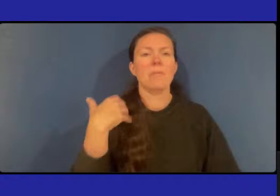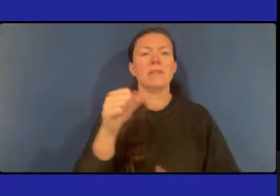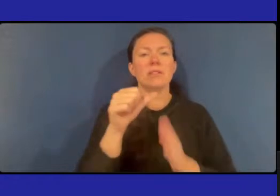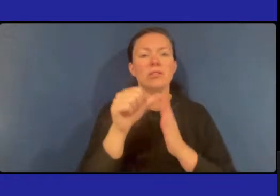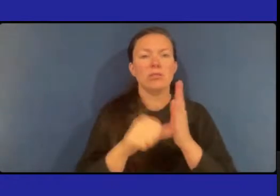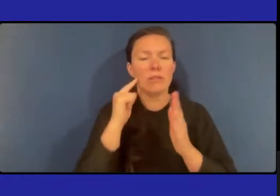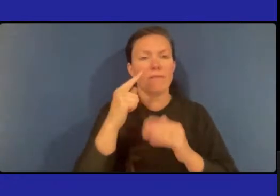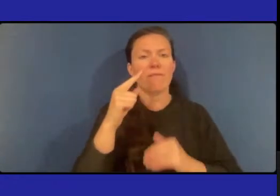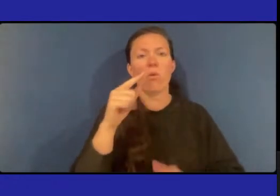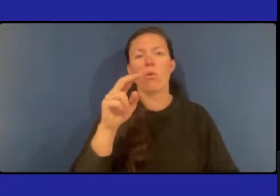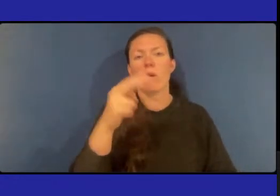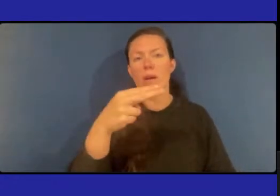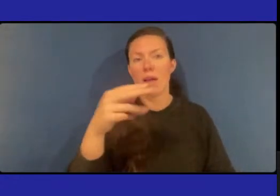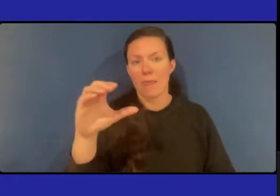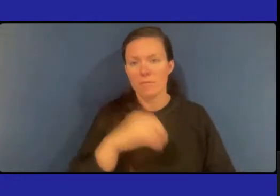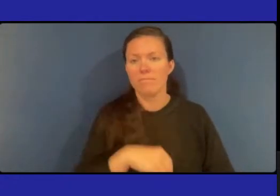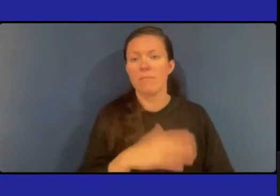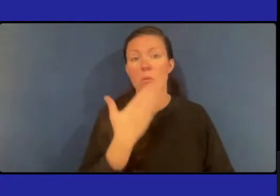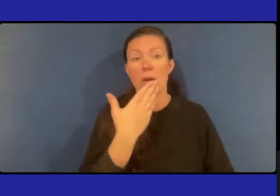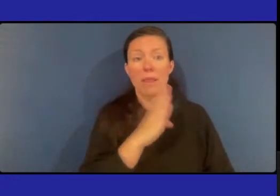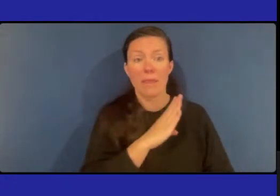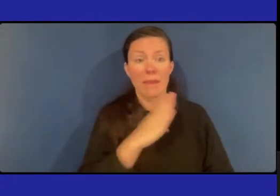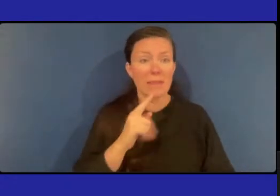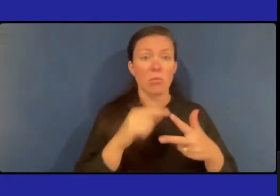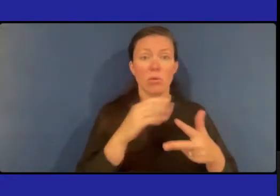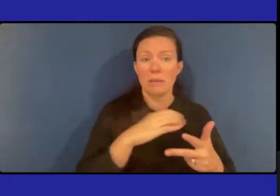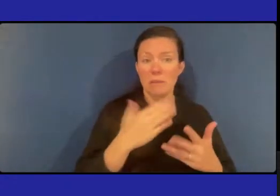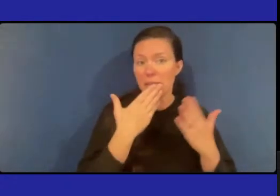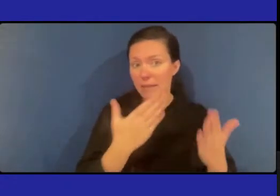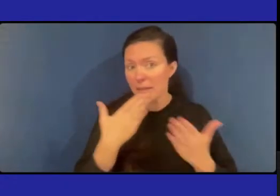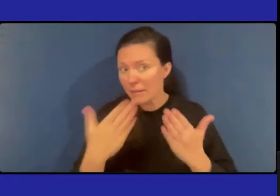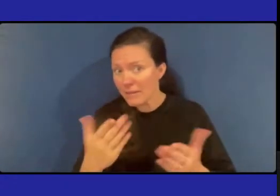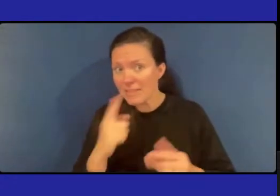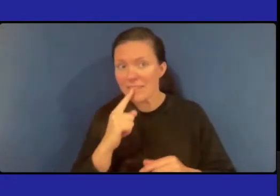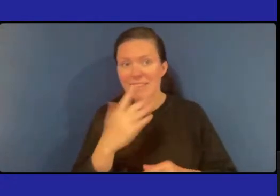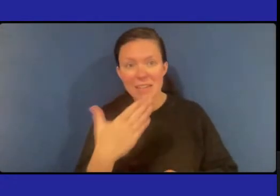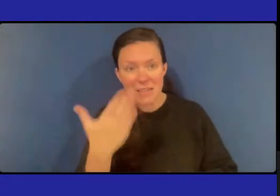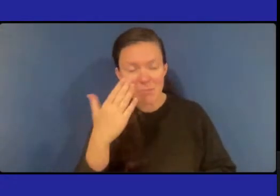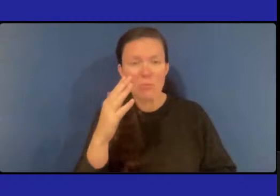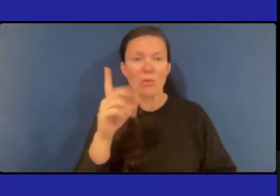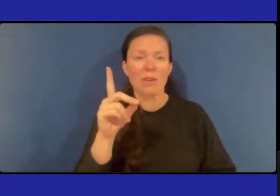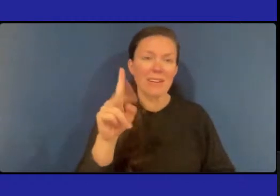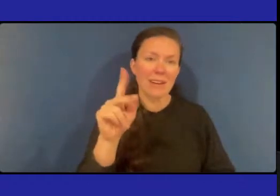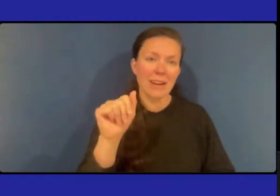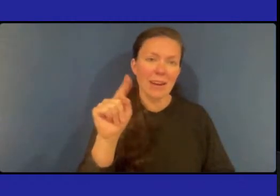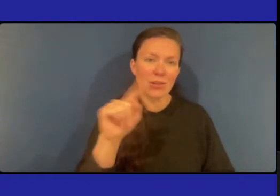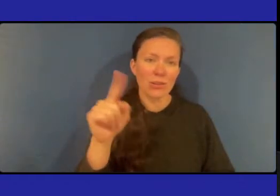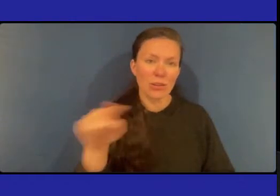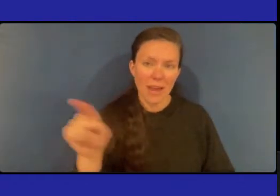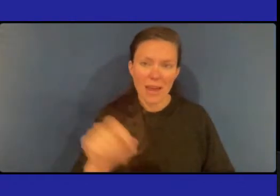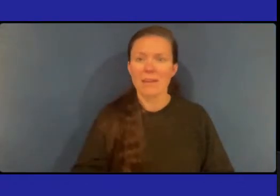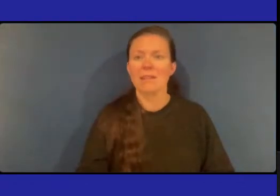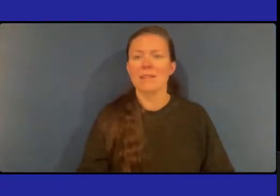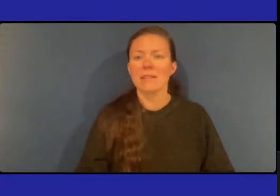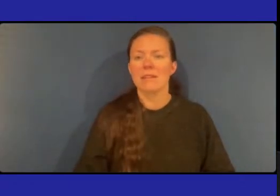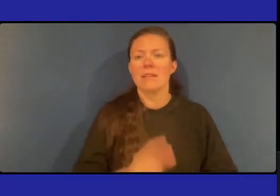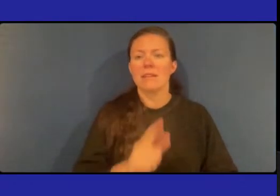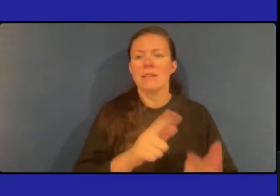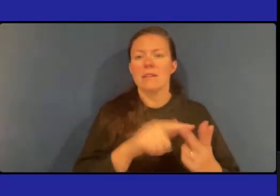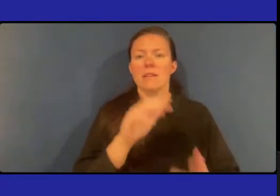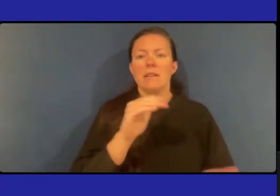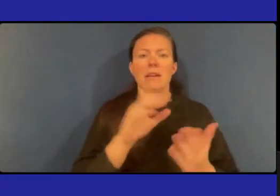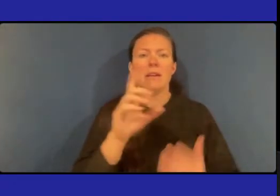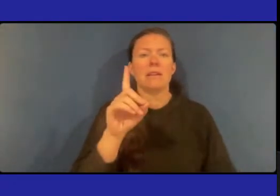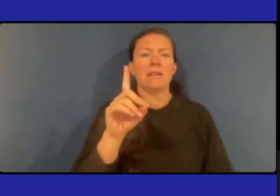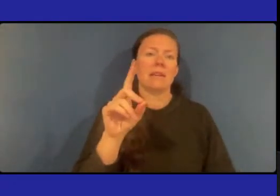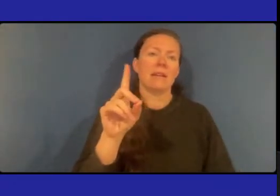Hospitals. I want to thank the board, the committee, say good morning to Dr. Katz and my friend Dr. Allen. I was asked